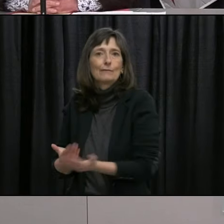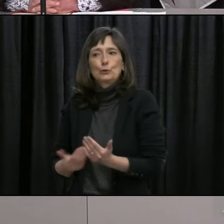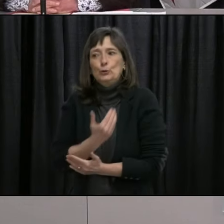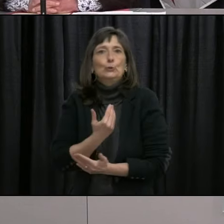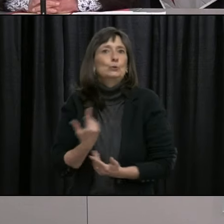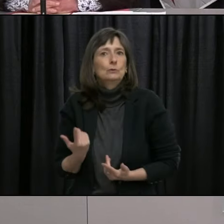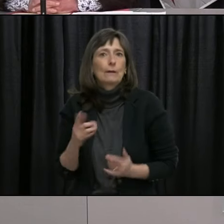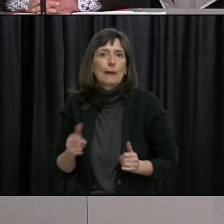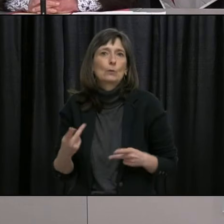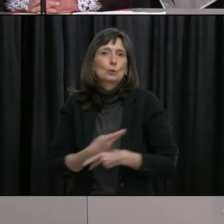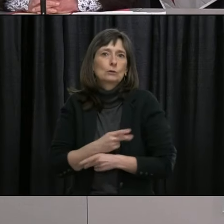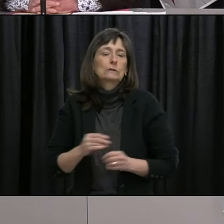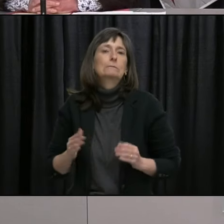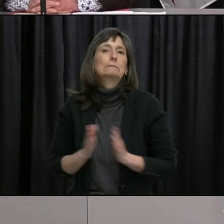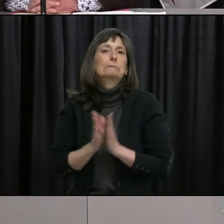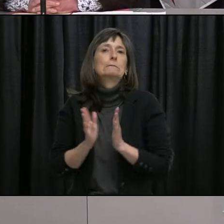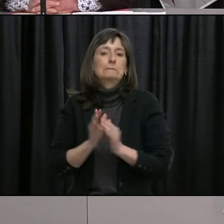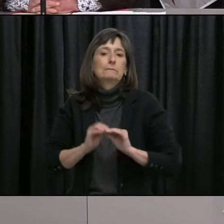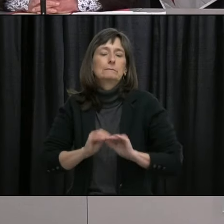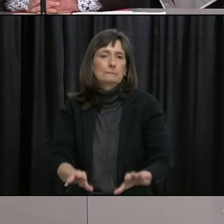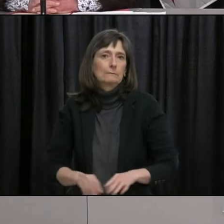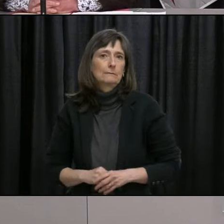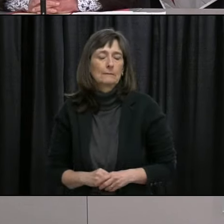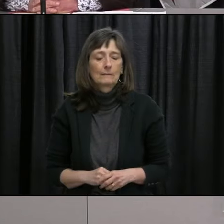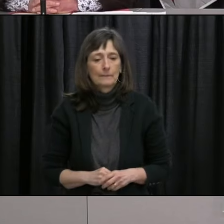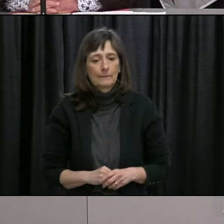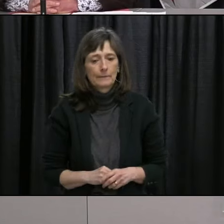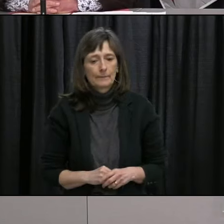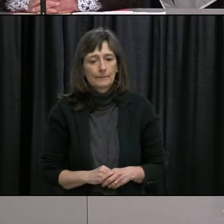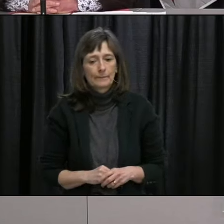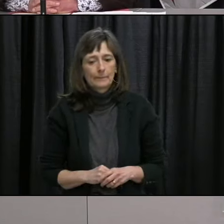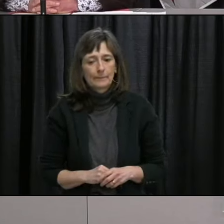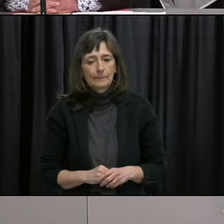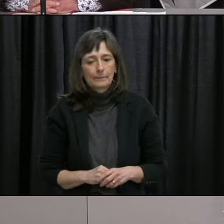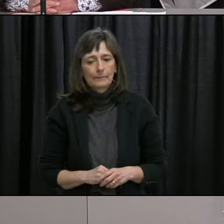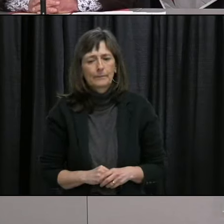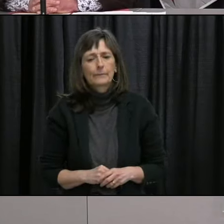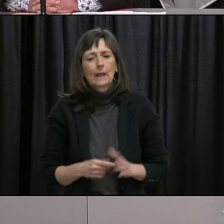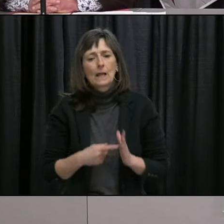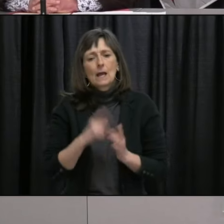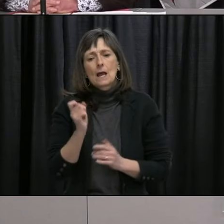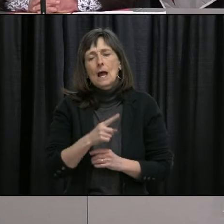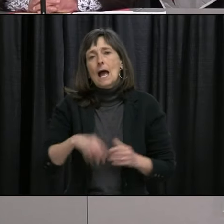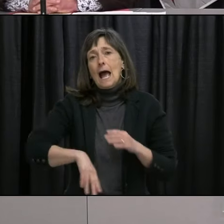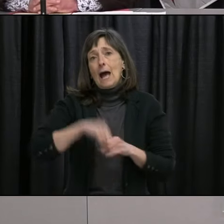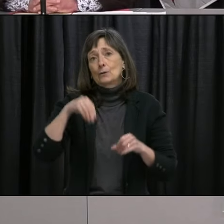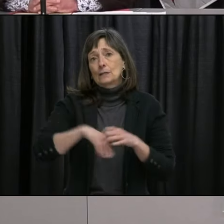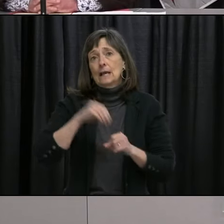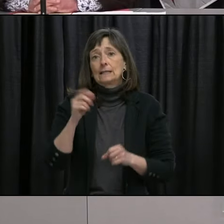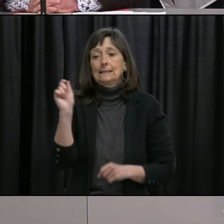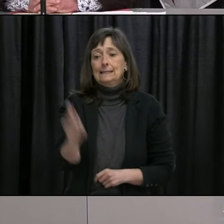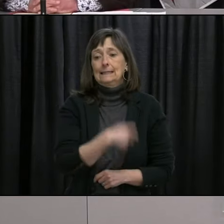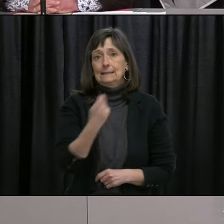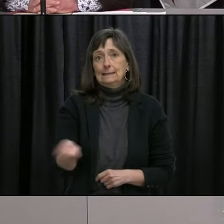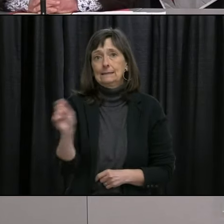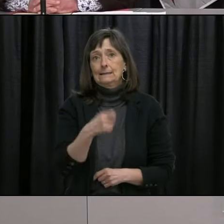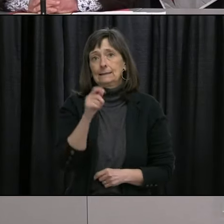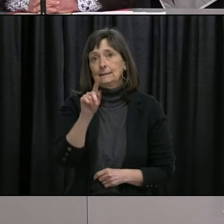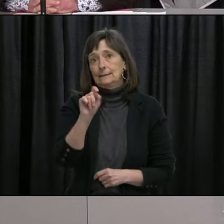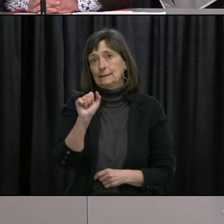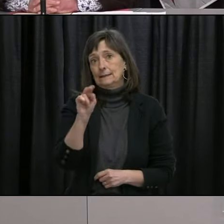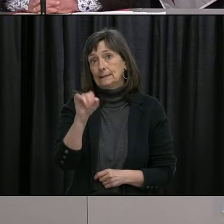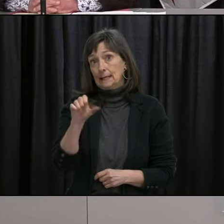And the other thing I wanted to follow up on was outdoor tennis courts. Why are these excluded from